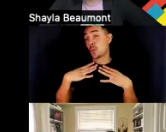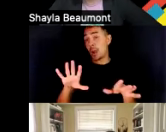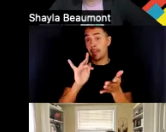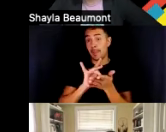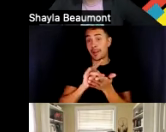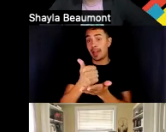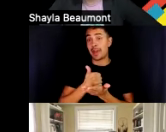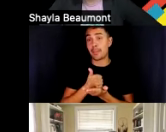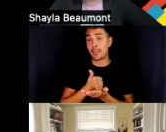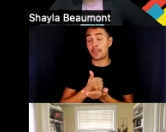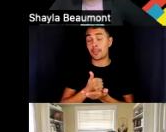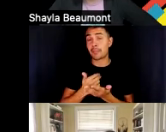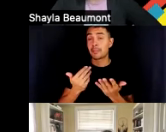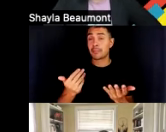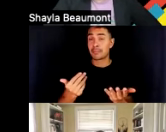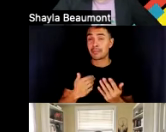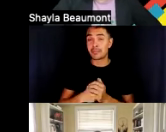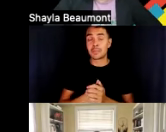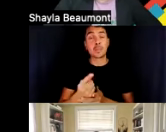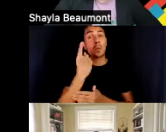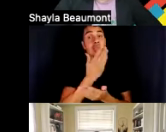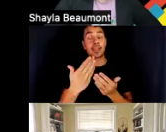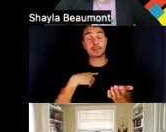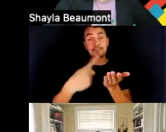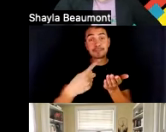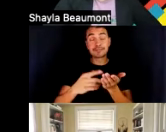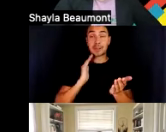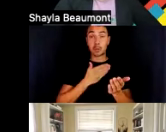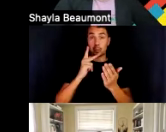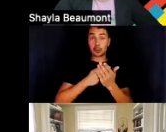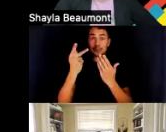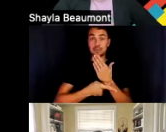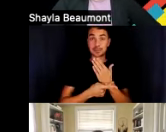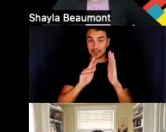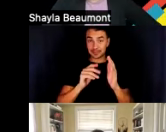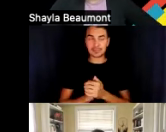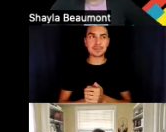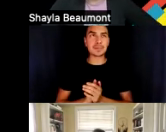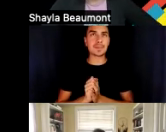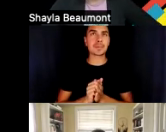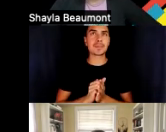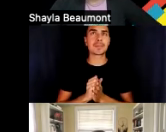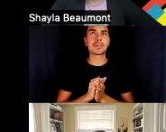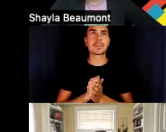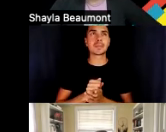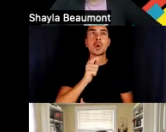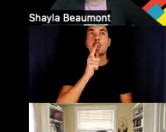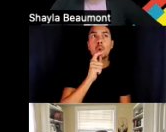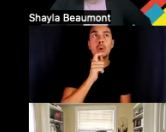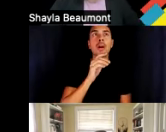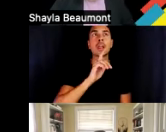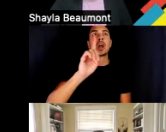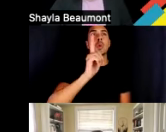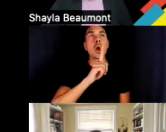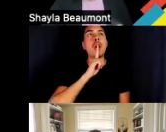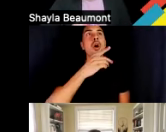And I know one of the things that we used to talk a lot about in our program was like, where are, the good